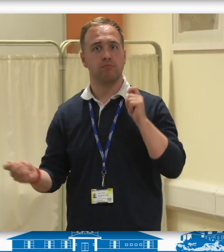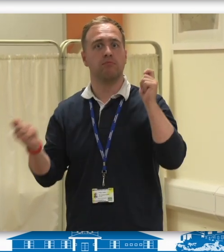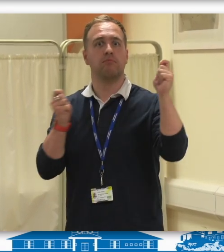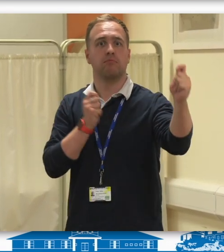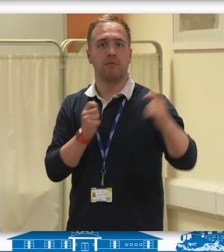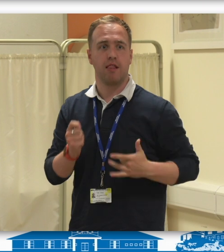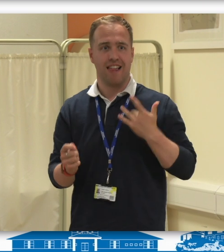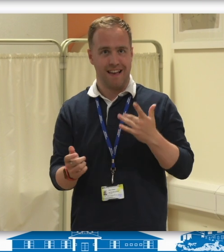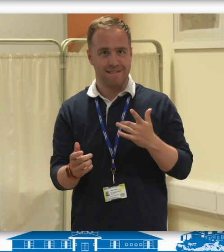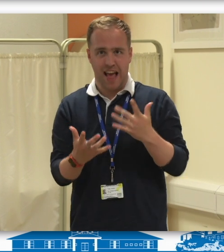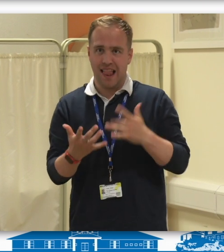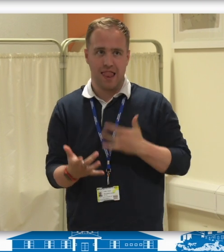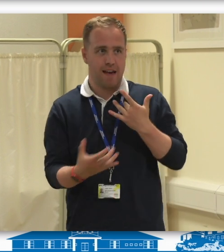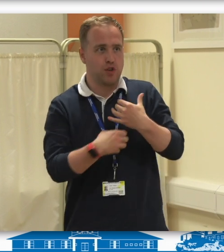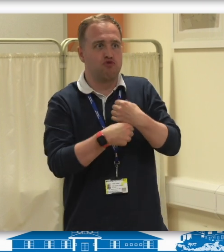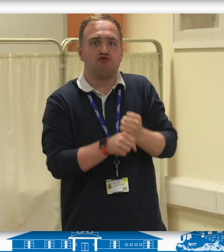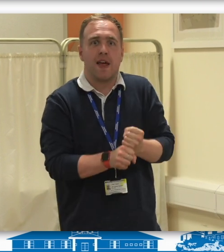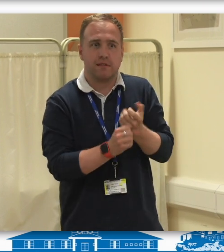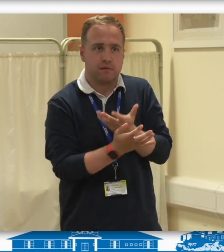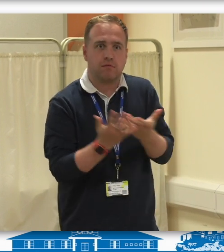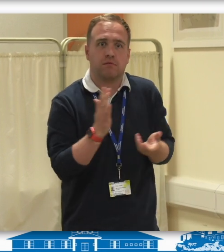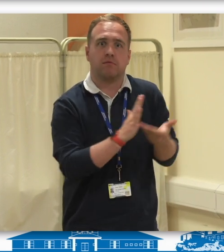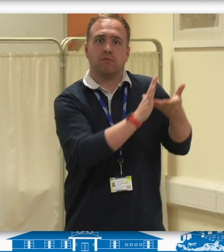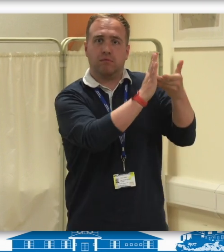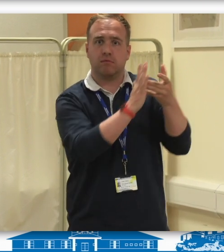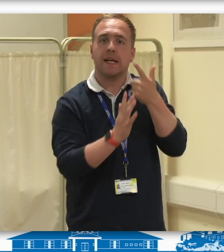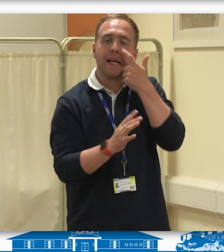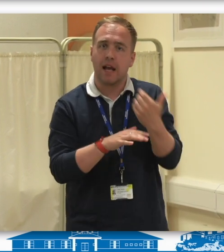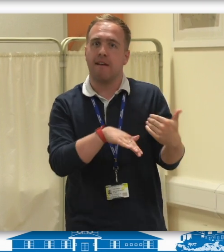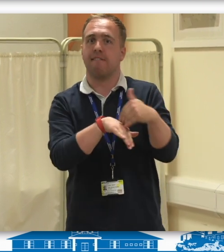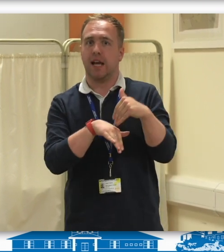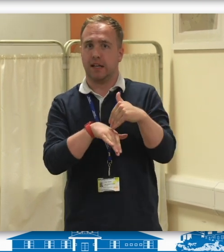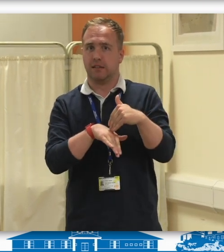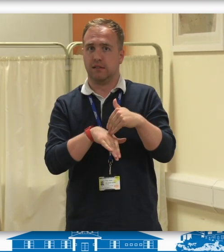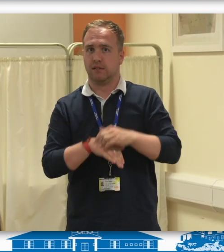changes and life stresses, and we know that these can play a part.